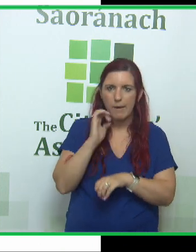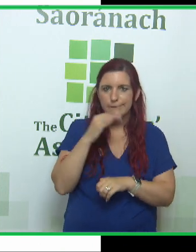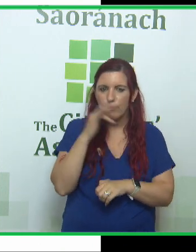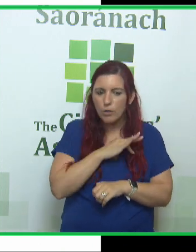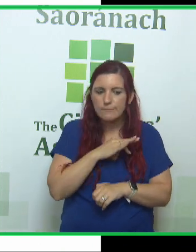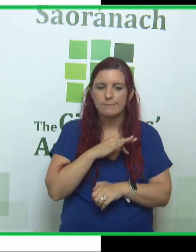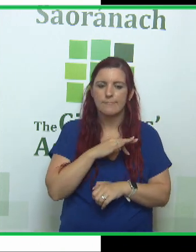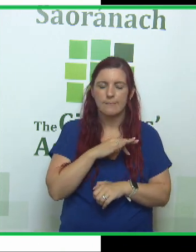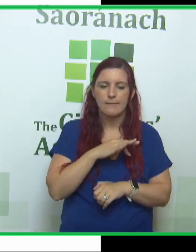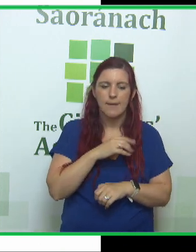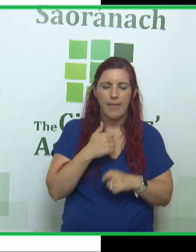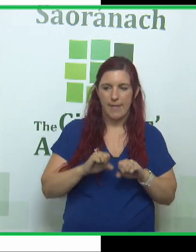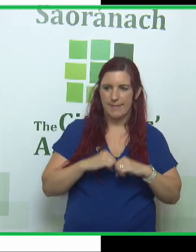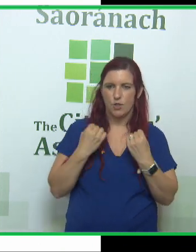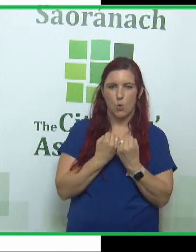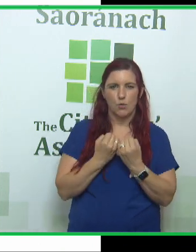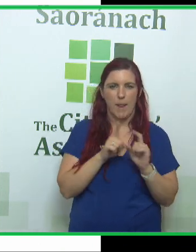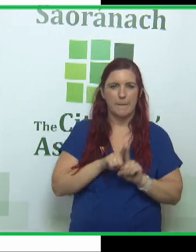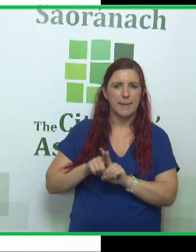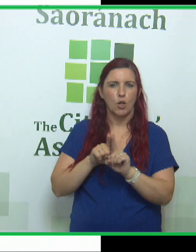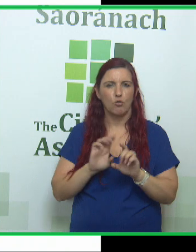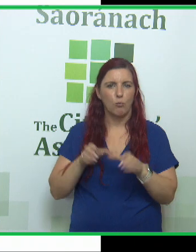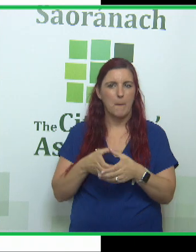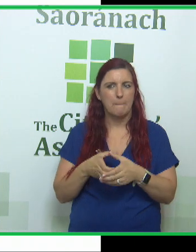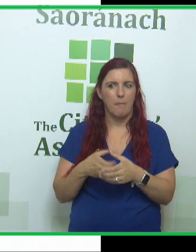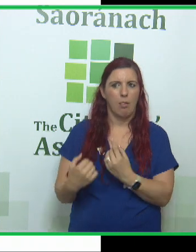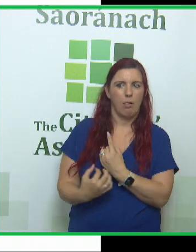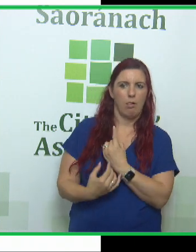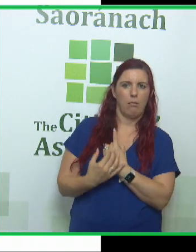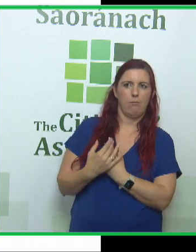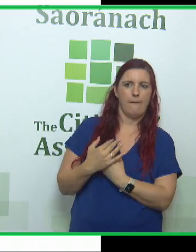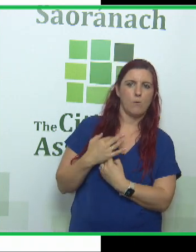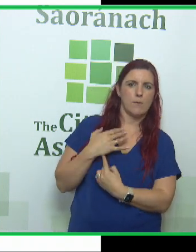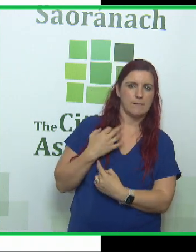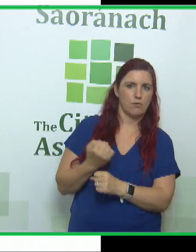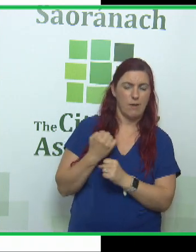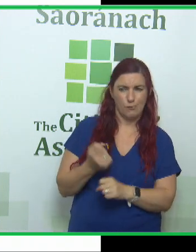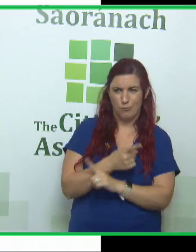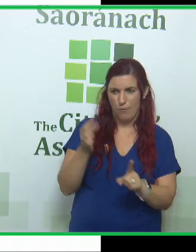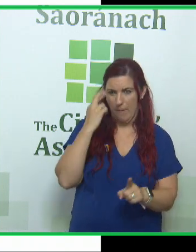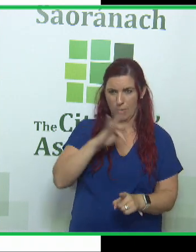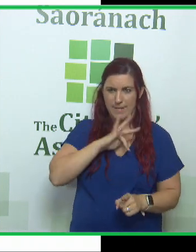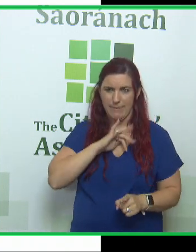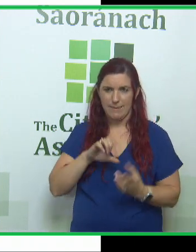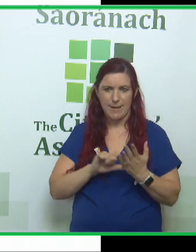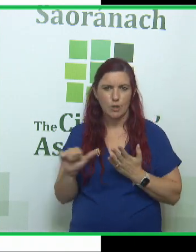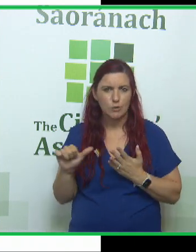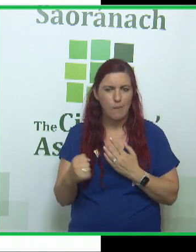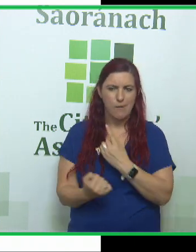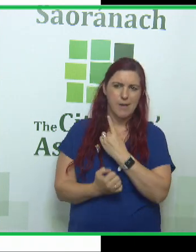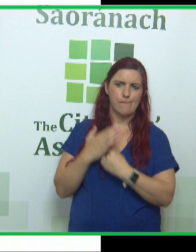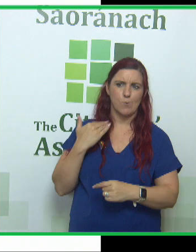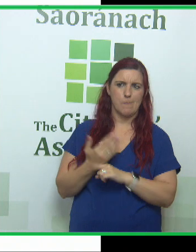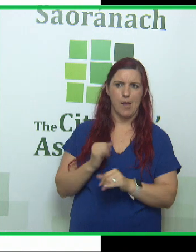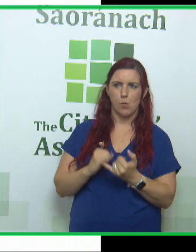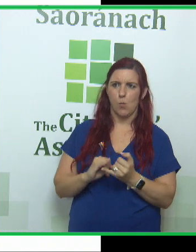fun. And then the social and peer group, as I said, the impact is maximal during that time. You probably remember yourself. And so, a group activity can be a lot